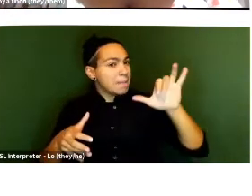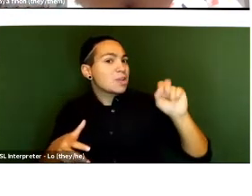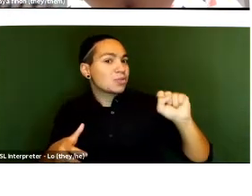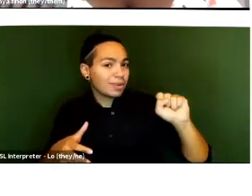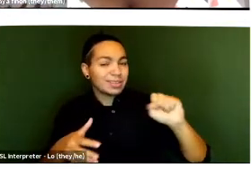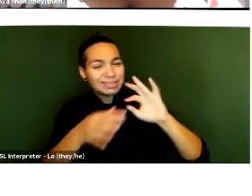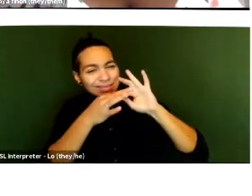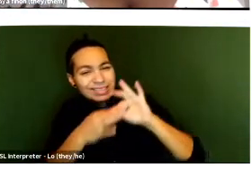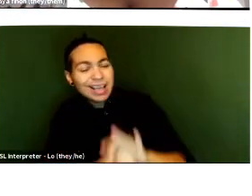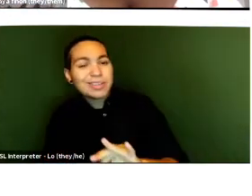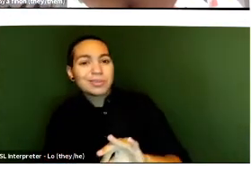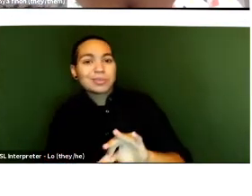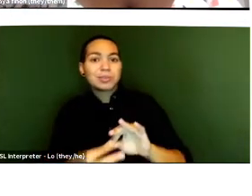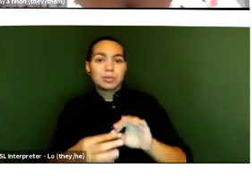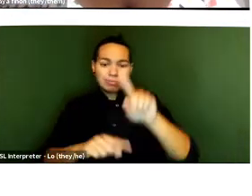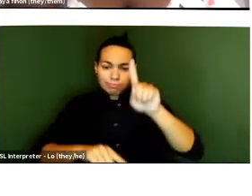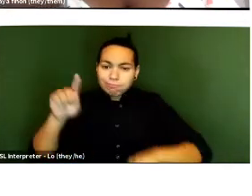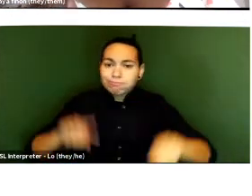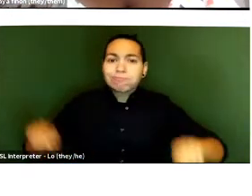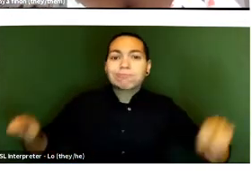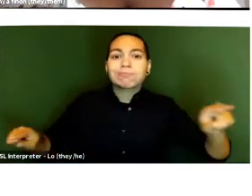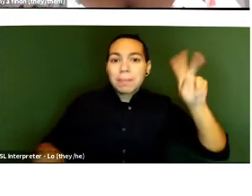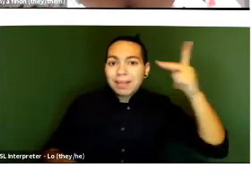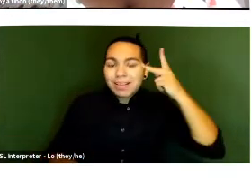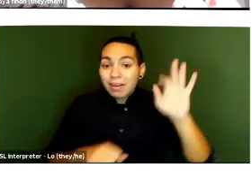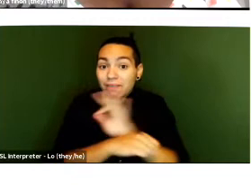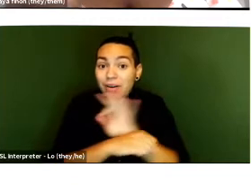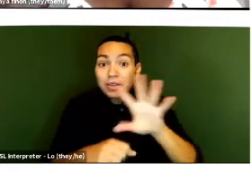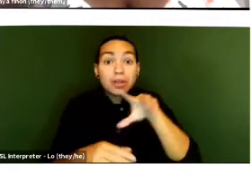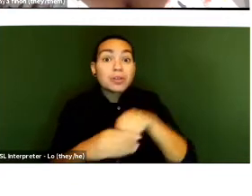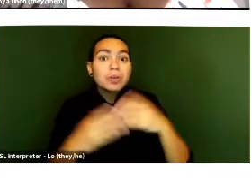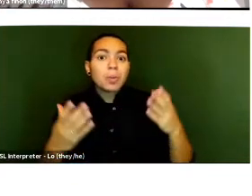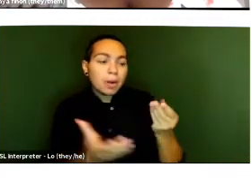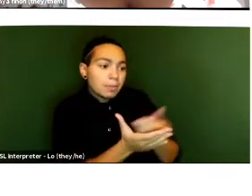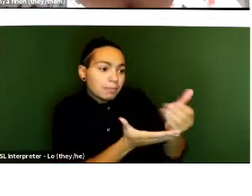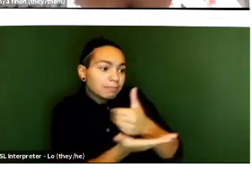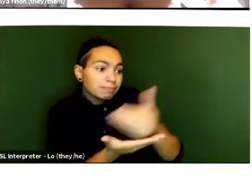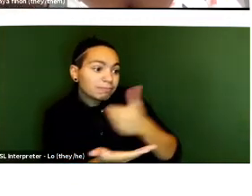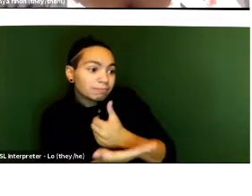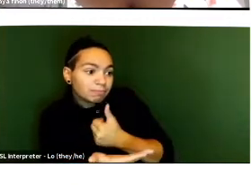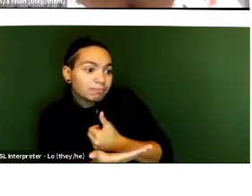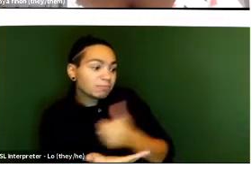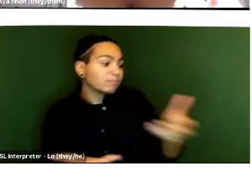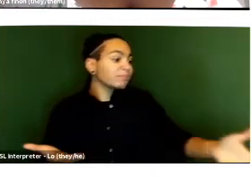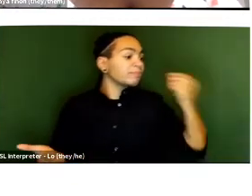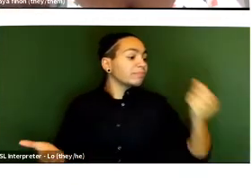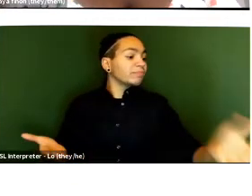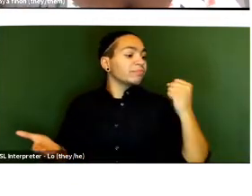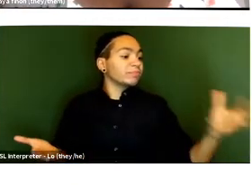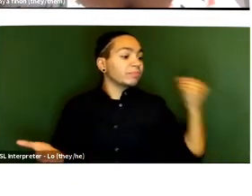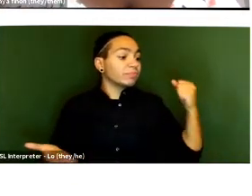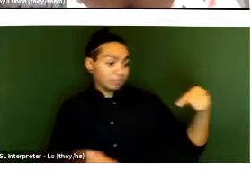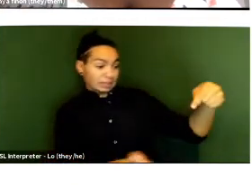political, economic functions, including accumulation, disaccumulation, debt,